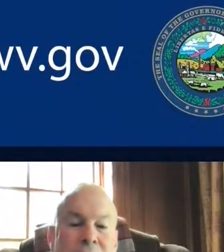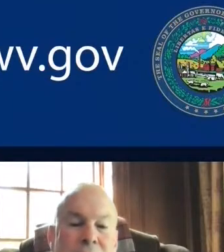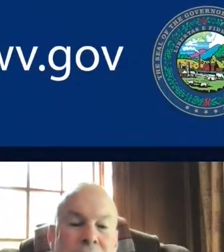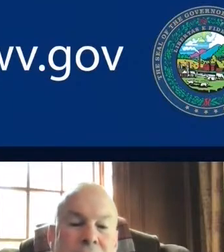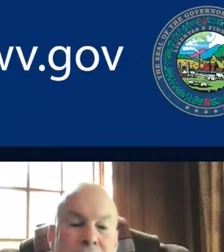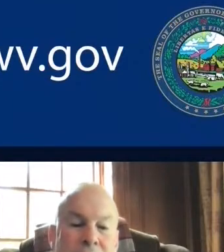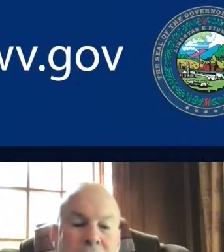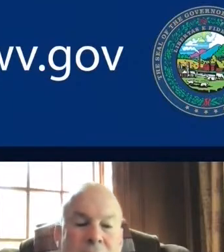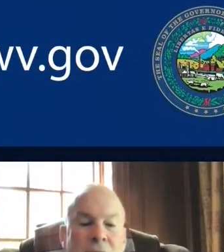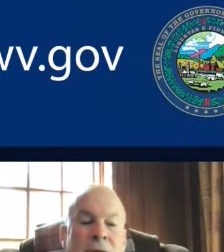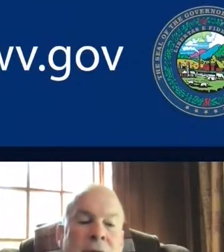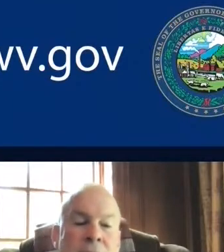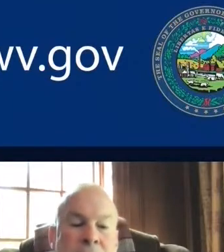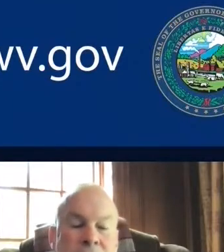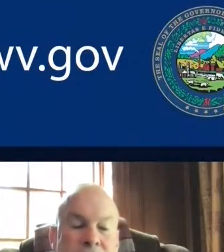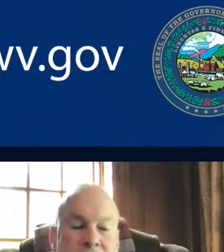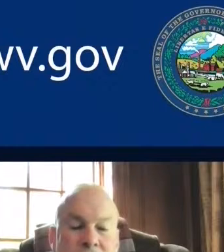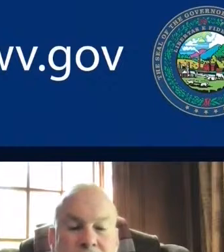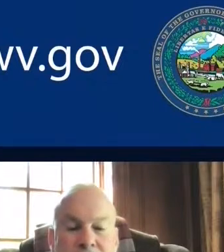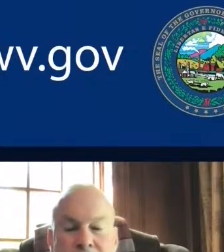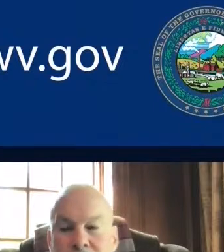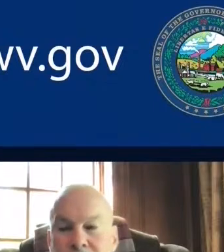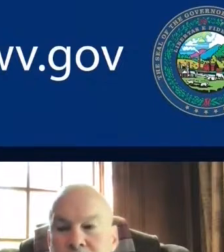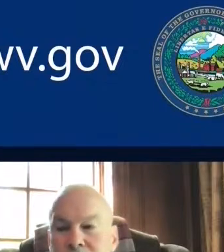you're going around to the nursing homes,